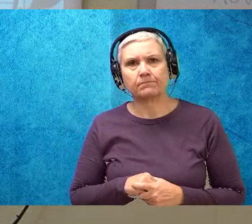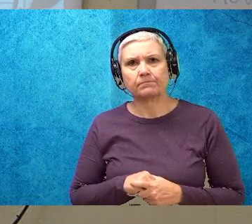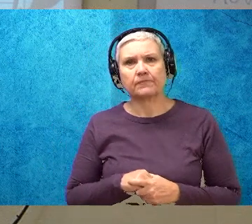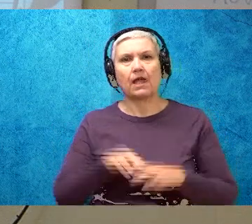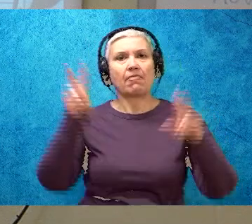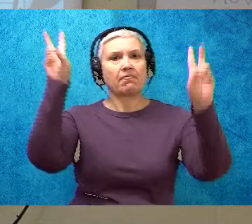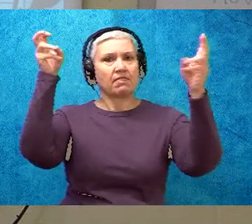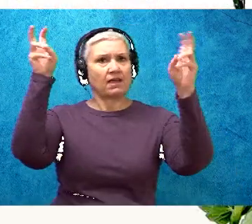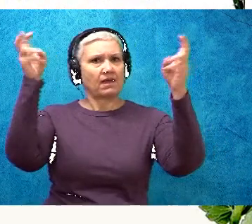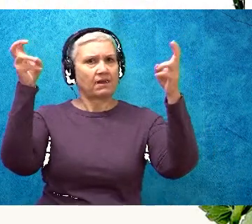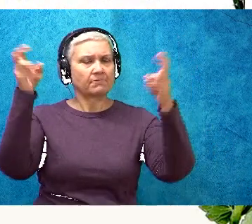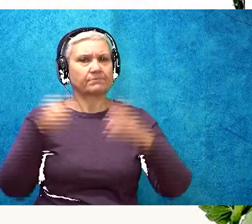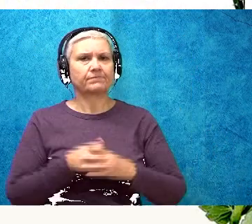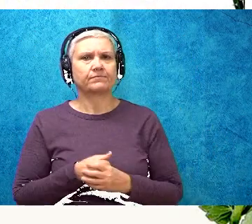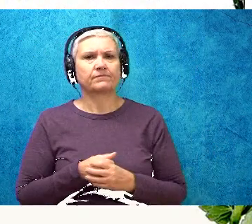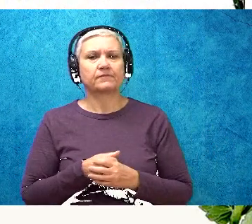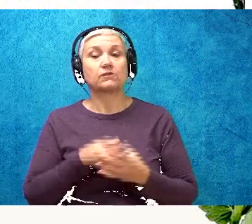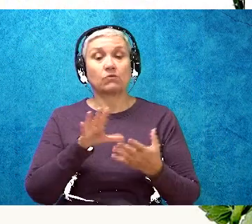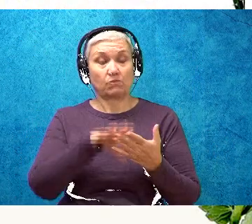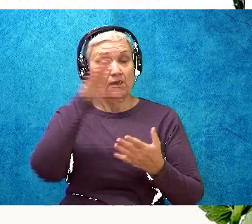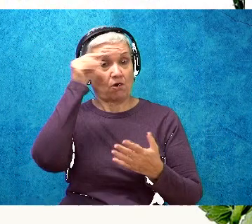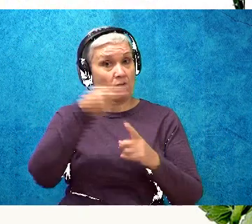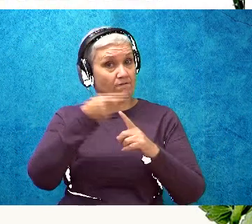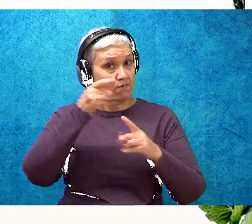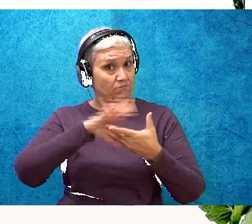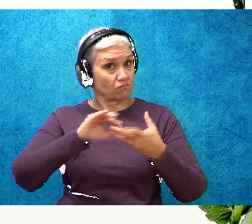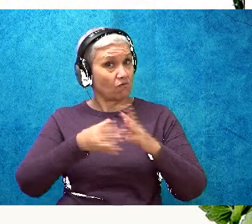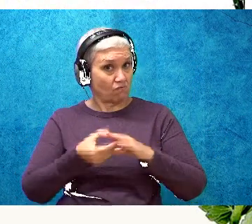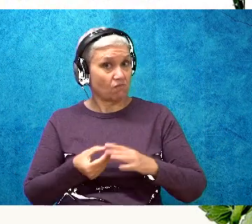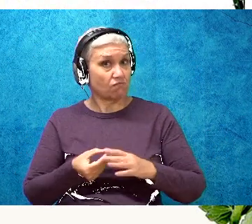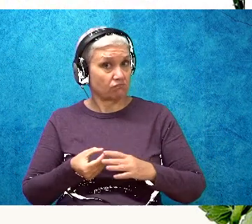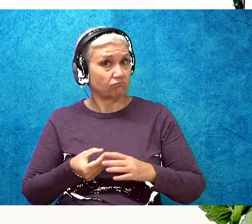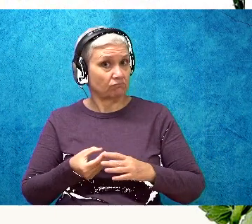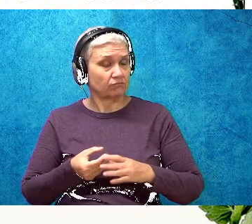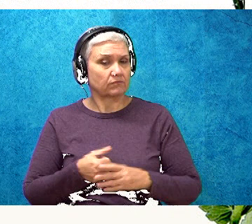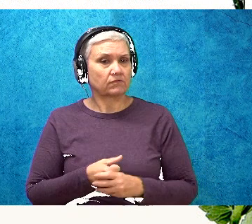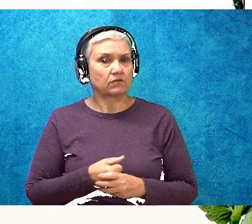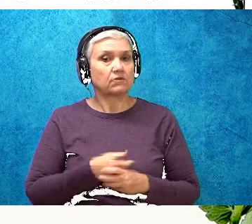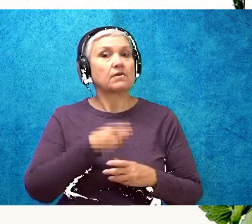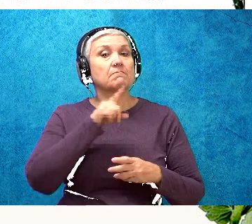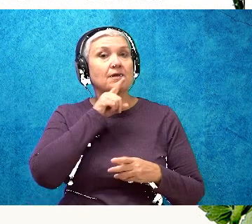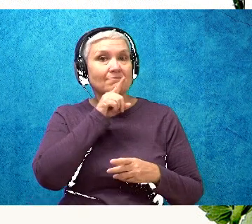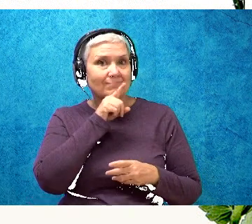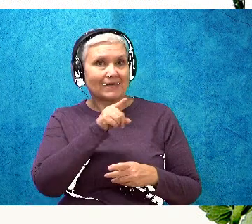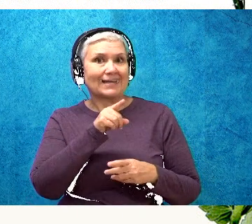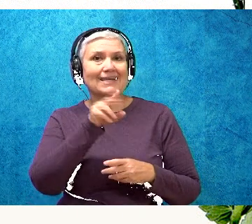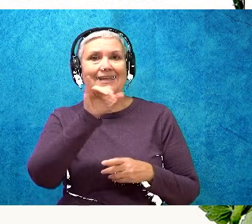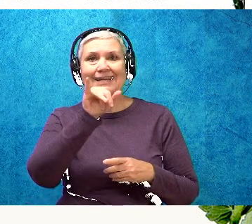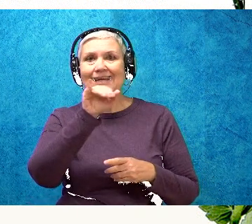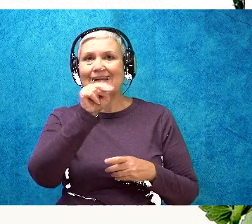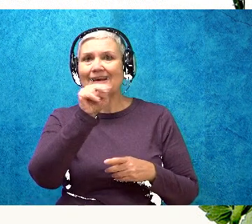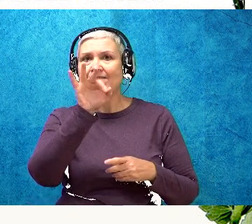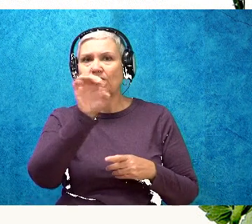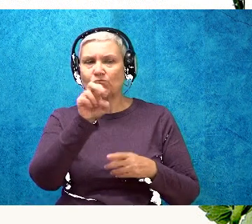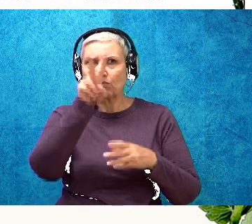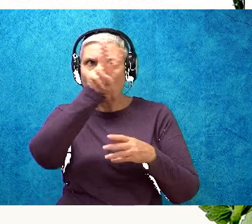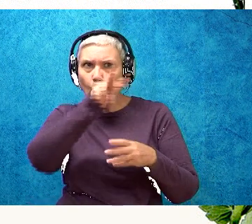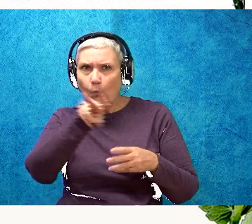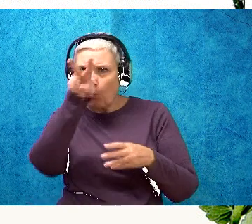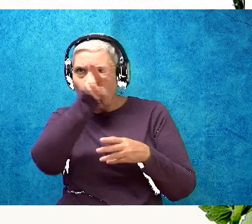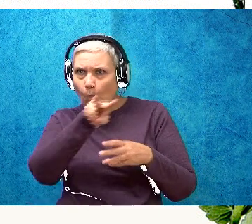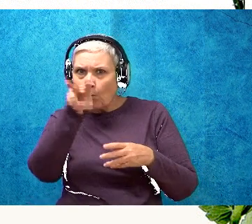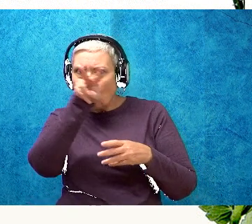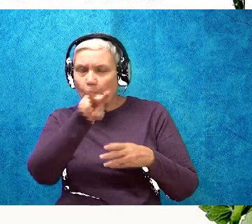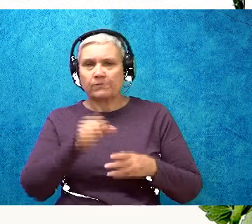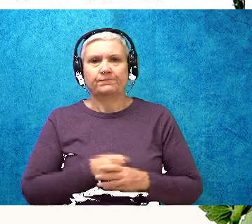theme is what we learn from the story. Themes must be inferred. You got to read between the lines. Themes